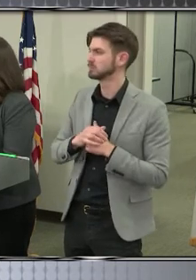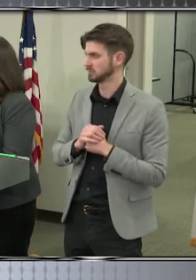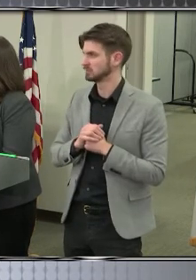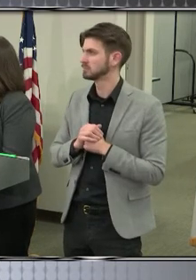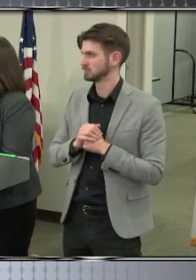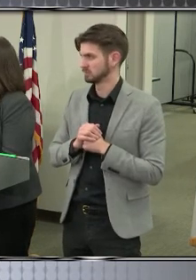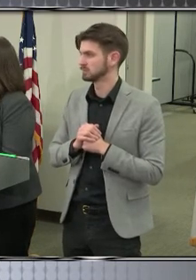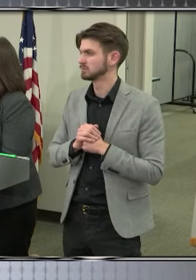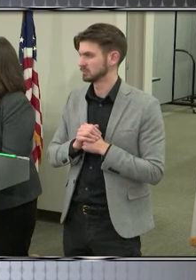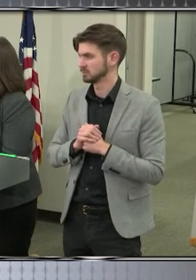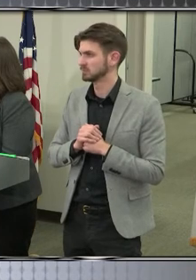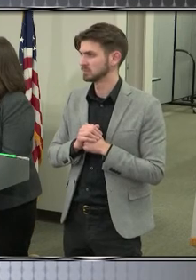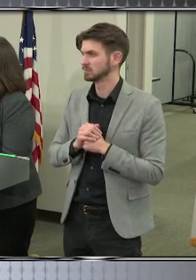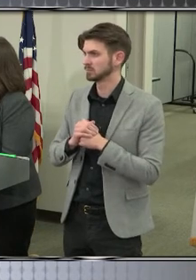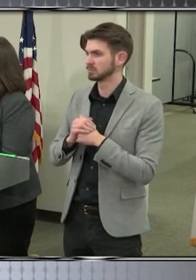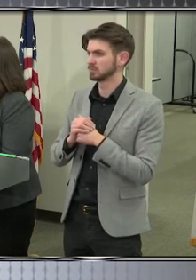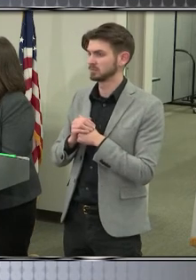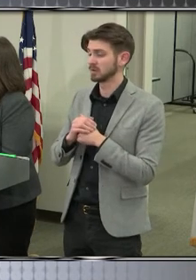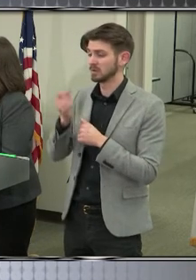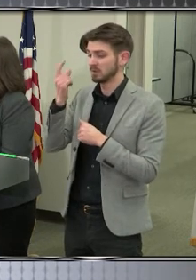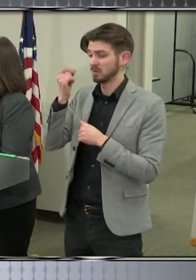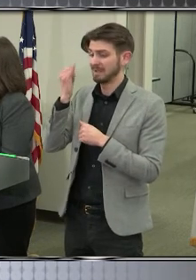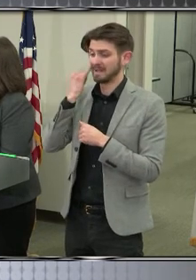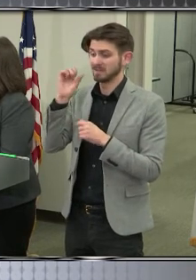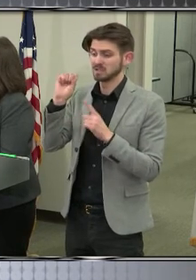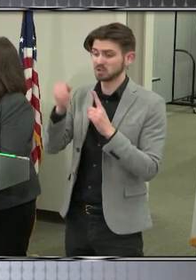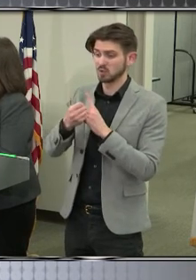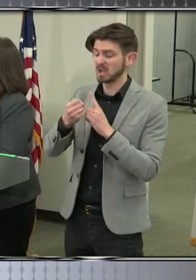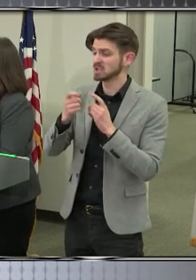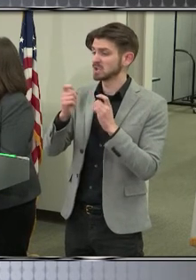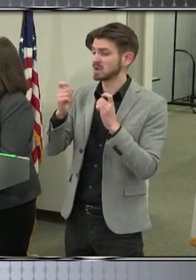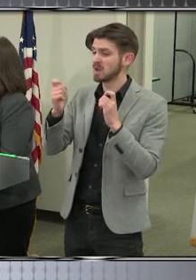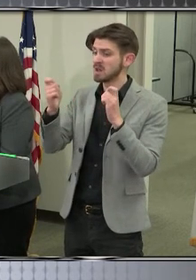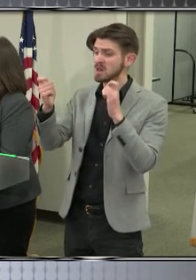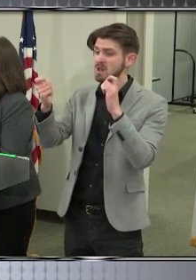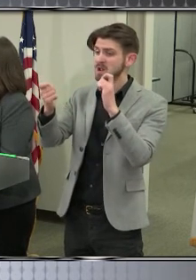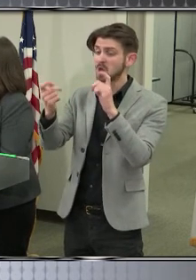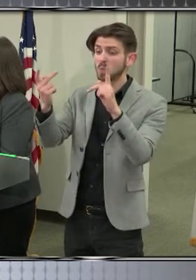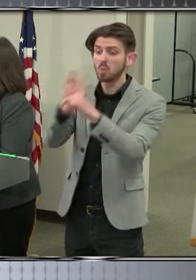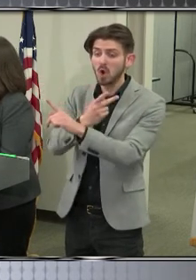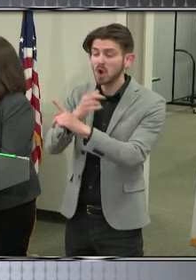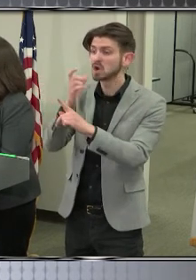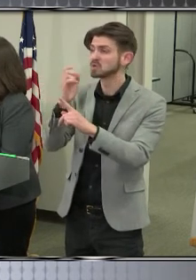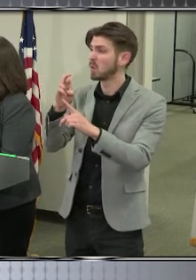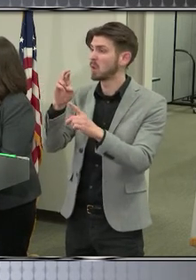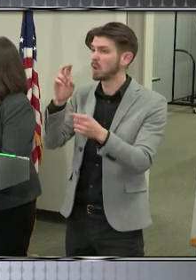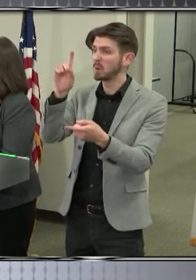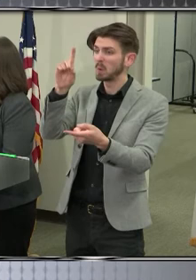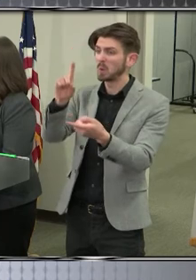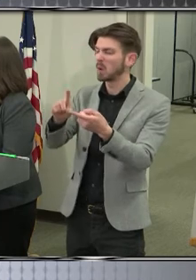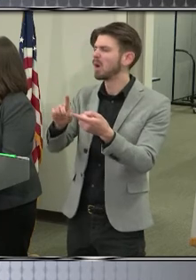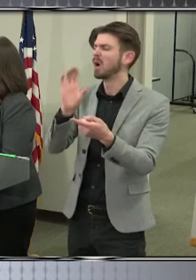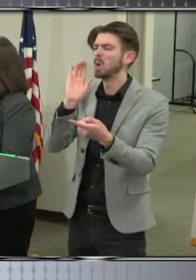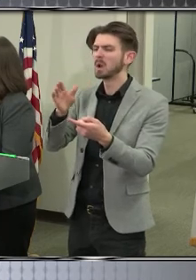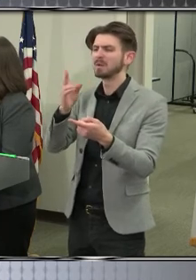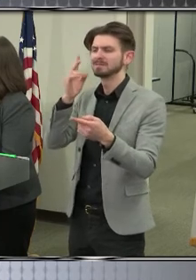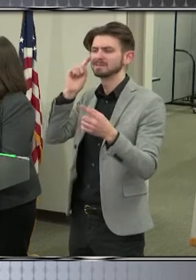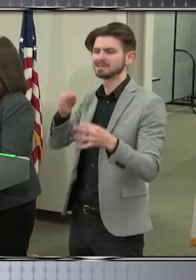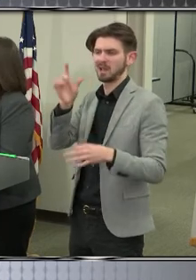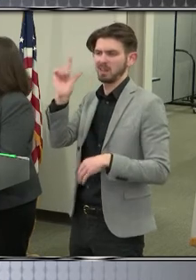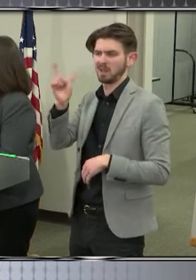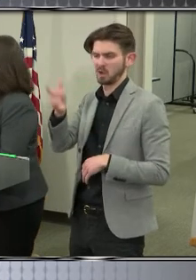response. So as the situation evolves, we will be determining what capacity we need, what supports we need, and advocating for